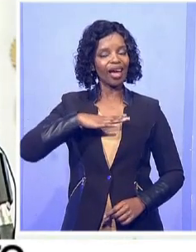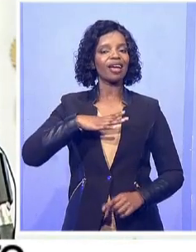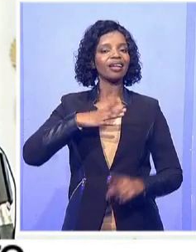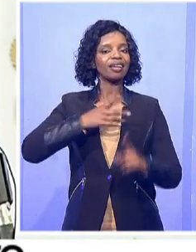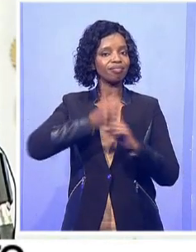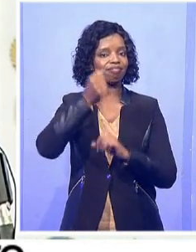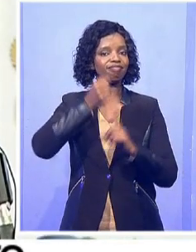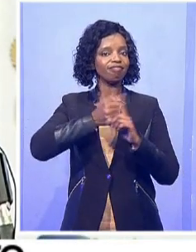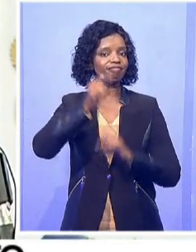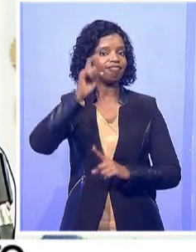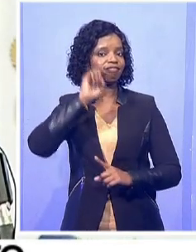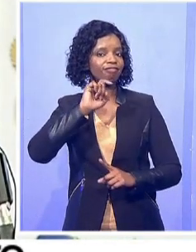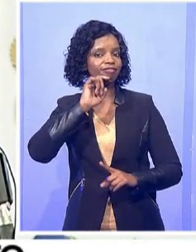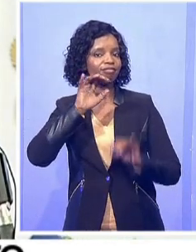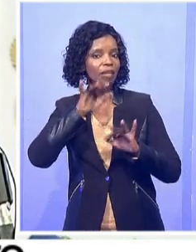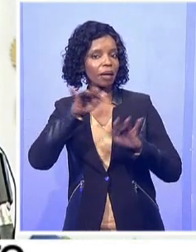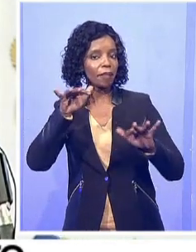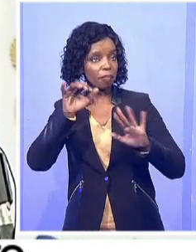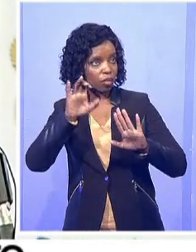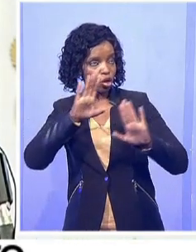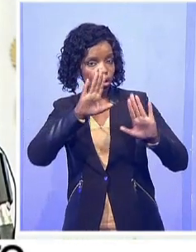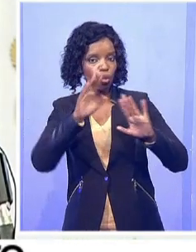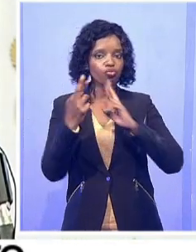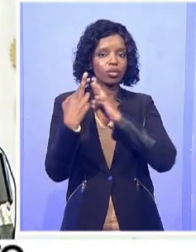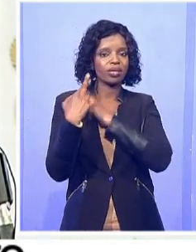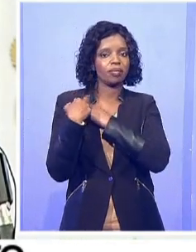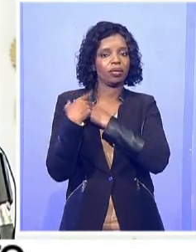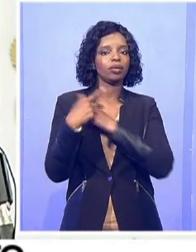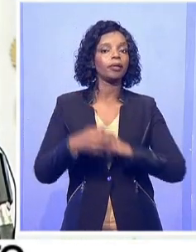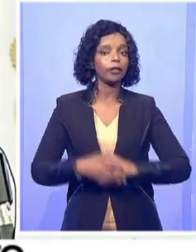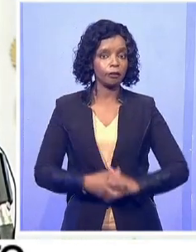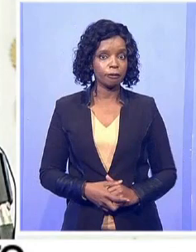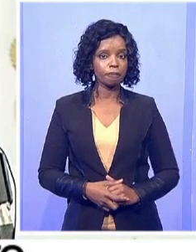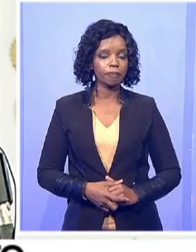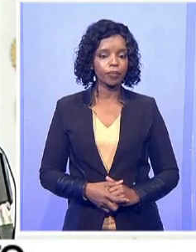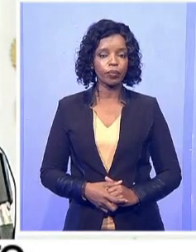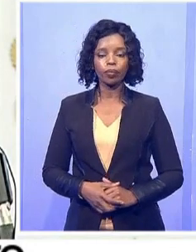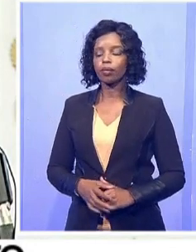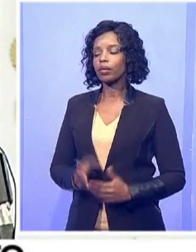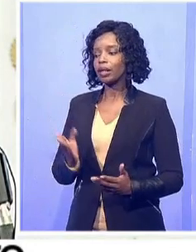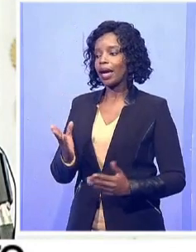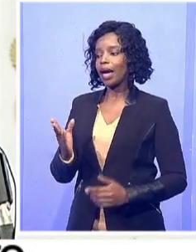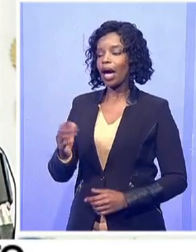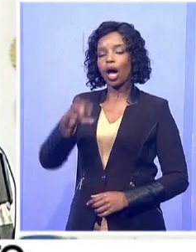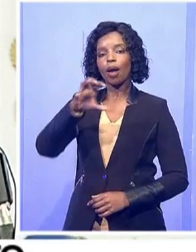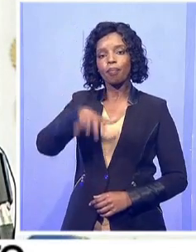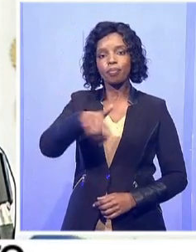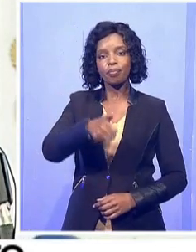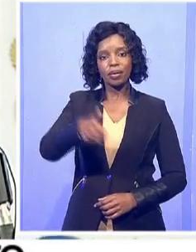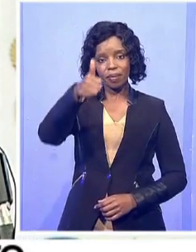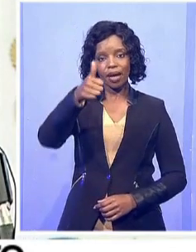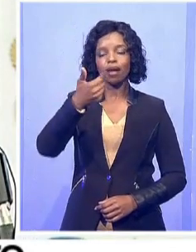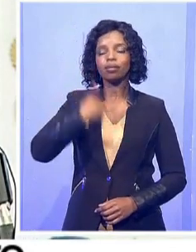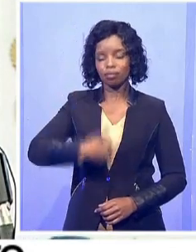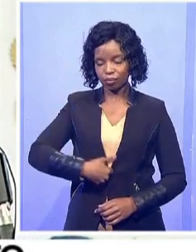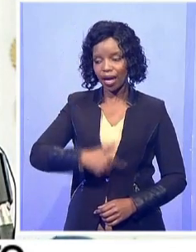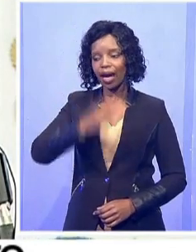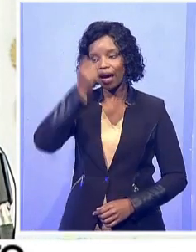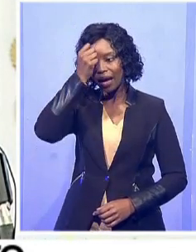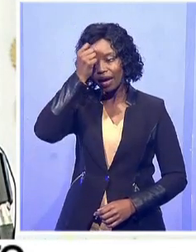But we still want to encourage you to work with us and put money